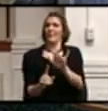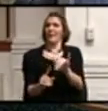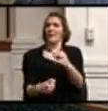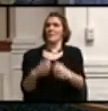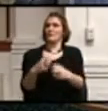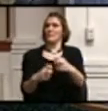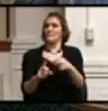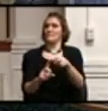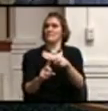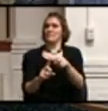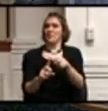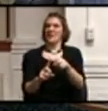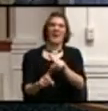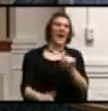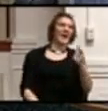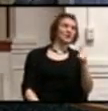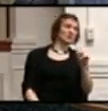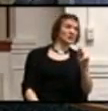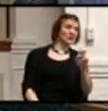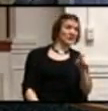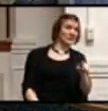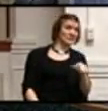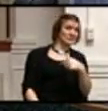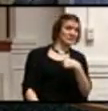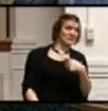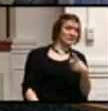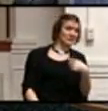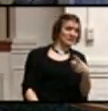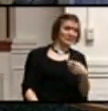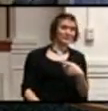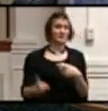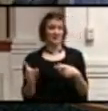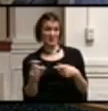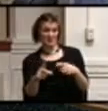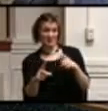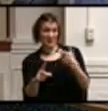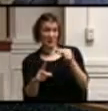and that may be more for Gene than for you, but I don't know. I think